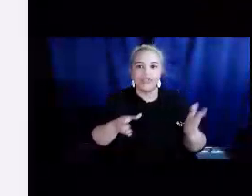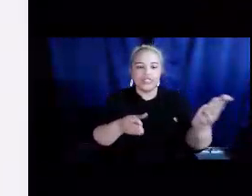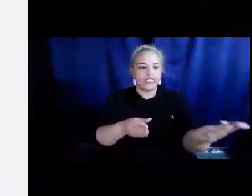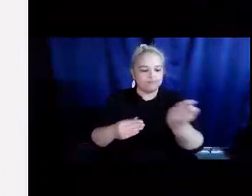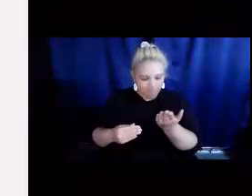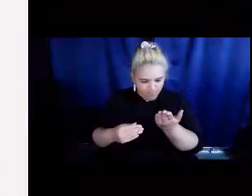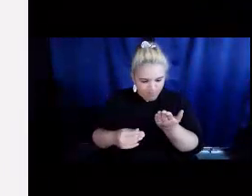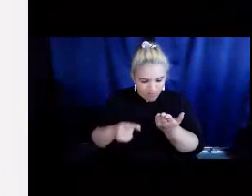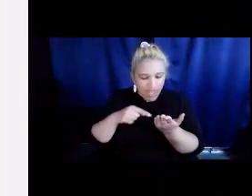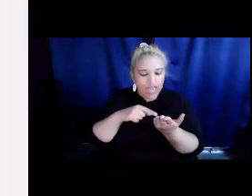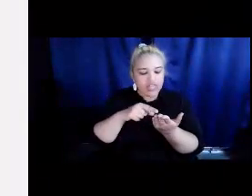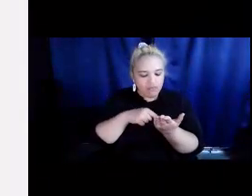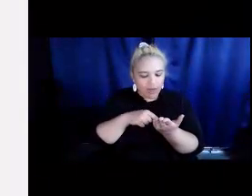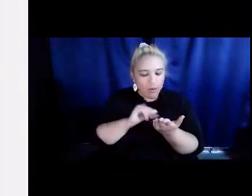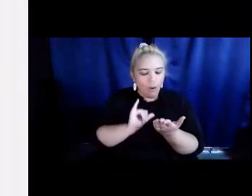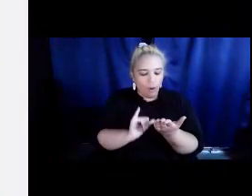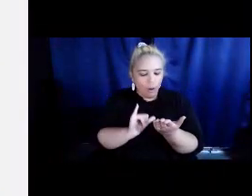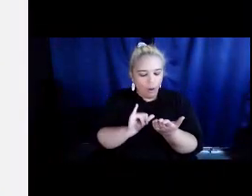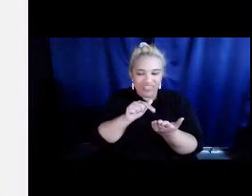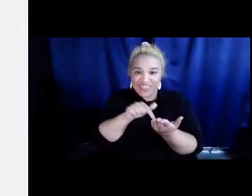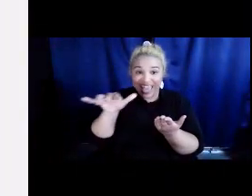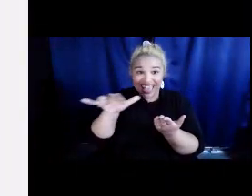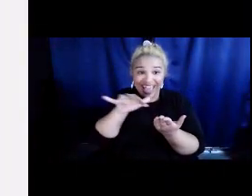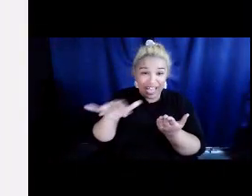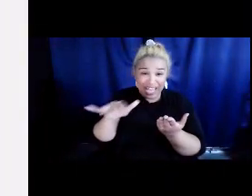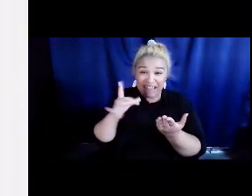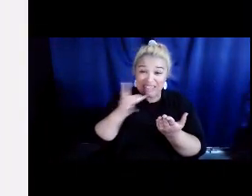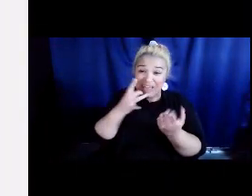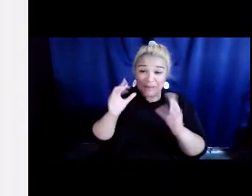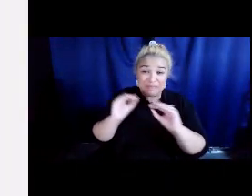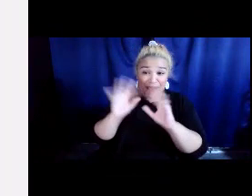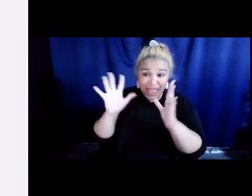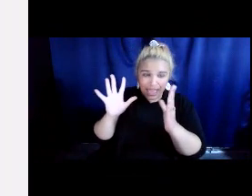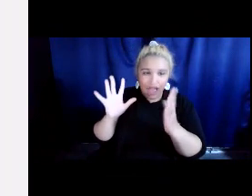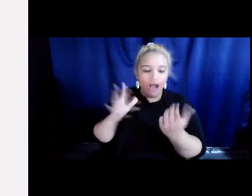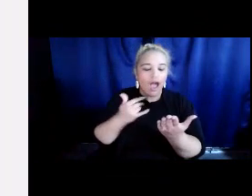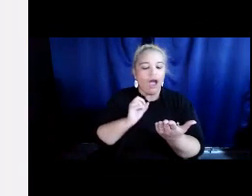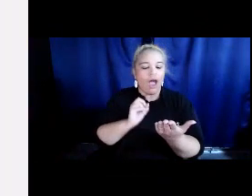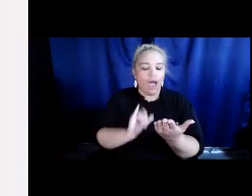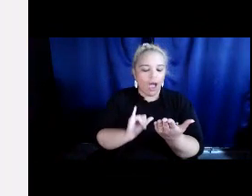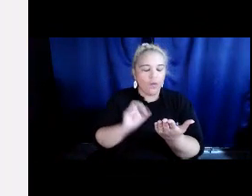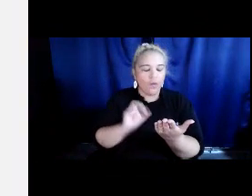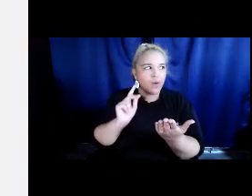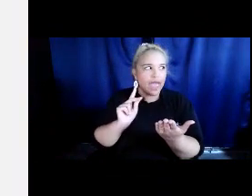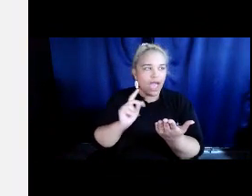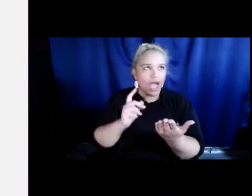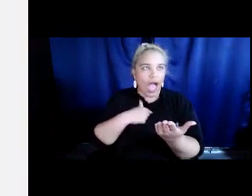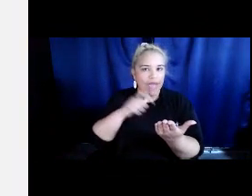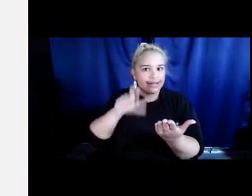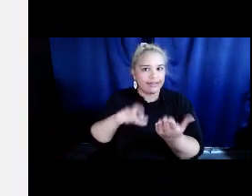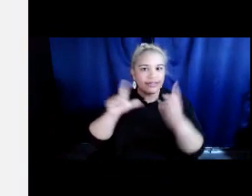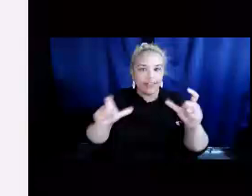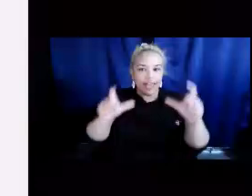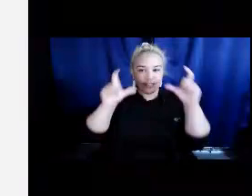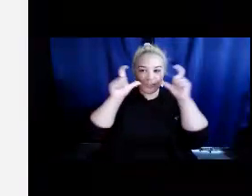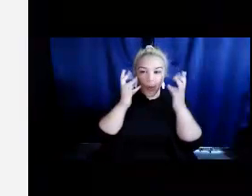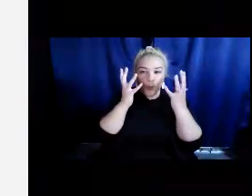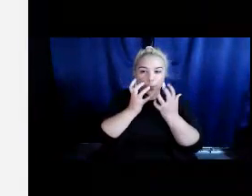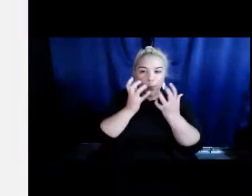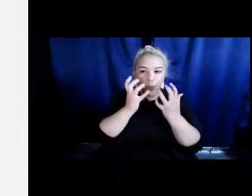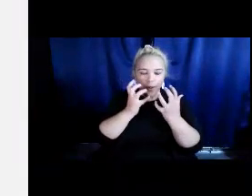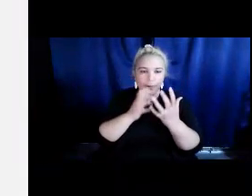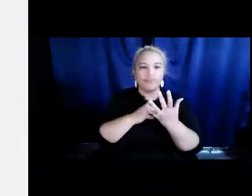venue that's bright, an individual who's sensitive to bright lights may choose to bring tinted glasses. These narratives can also help people understand the steps involved